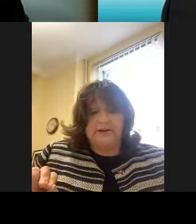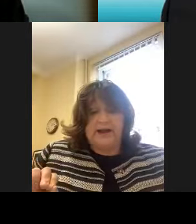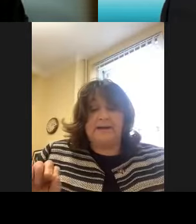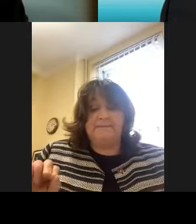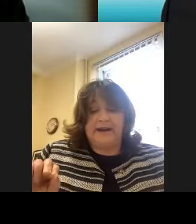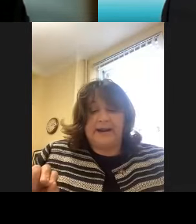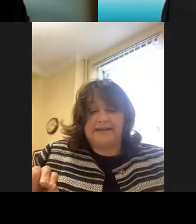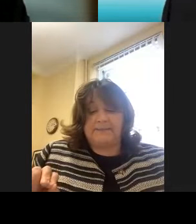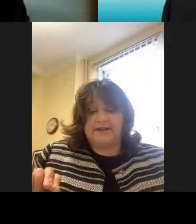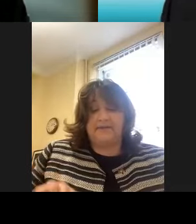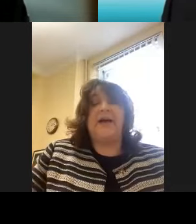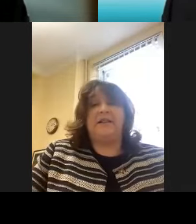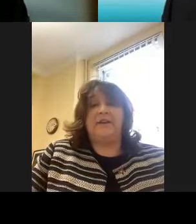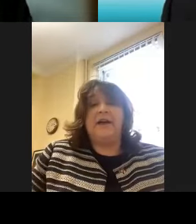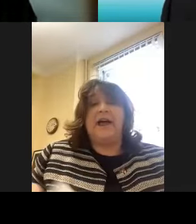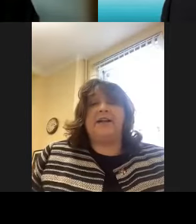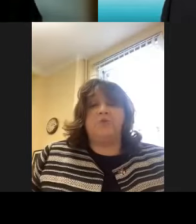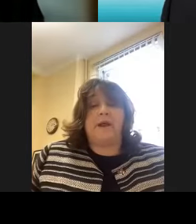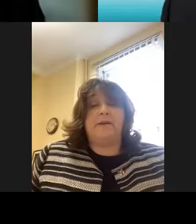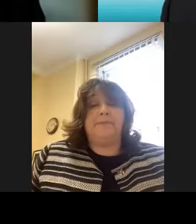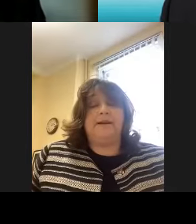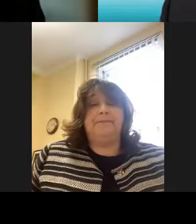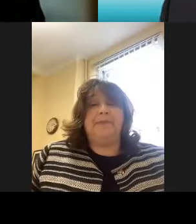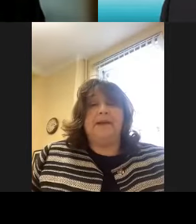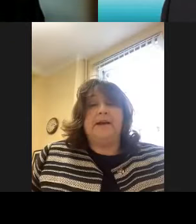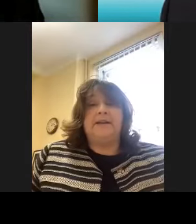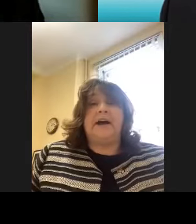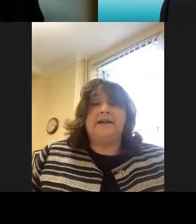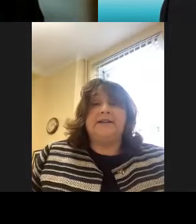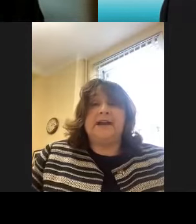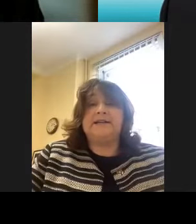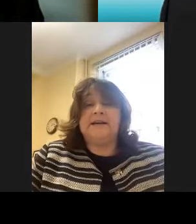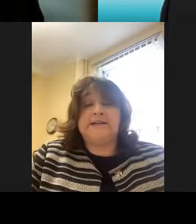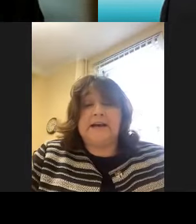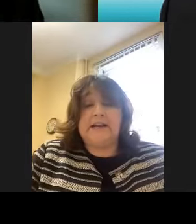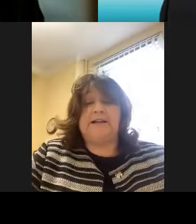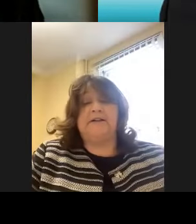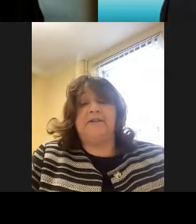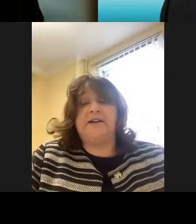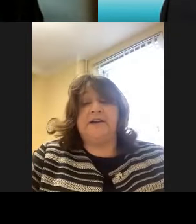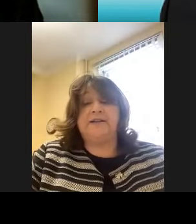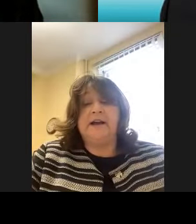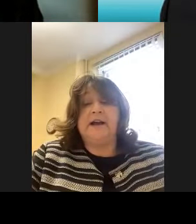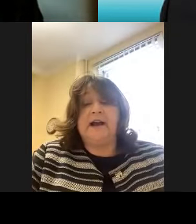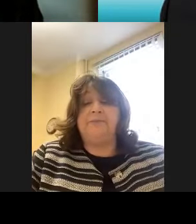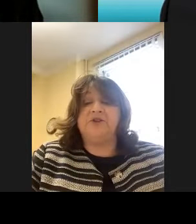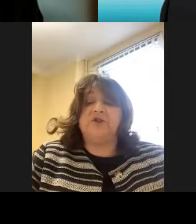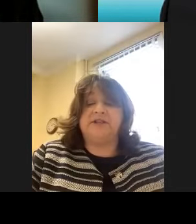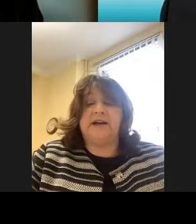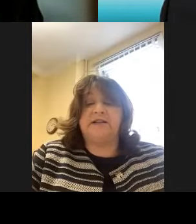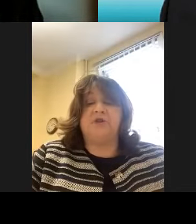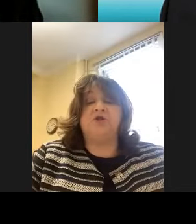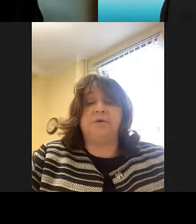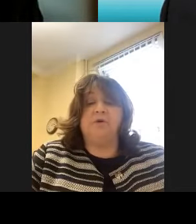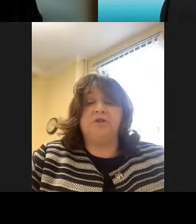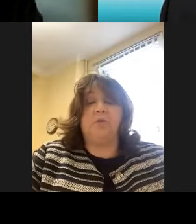community, and many aspects of health and well-being. The IDS-TILDA findings help us